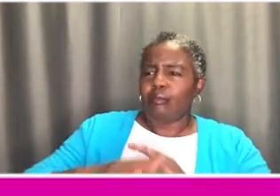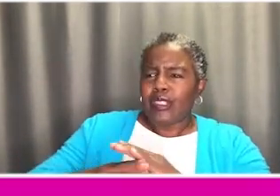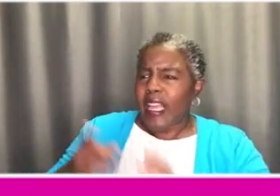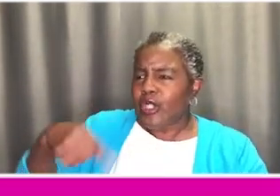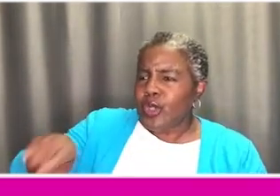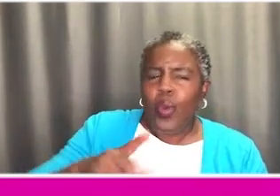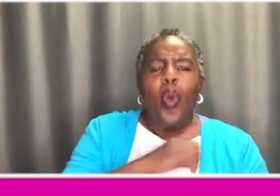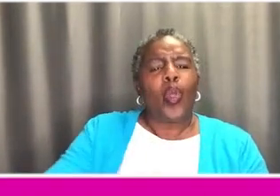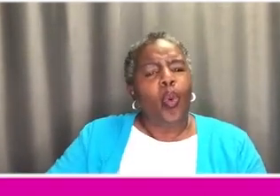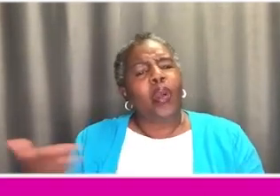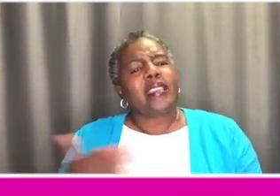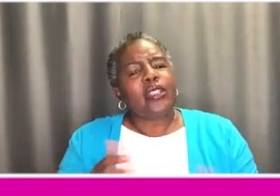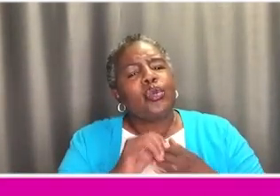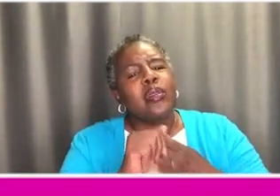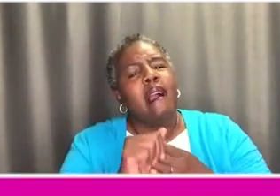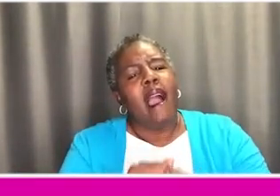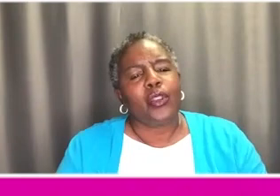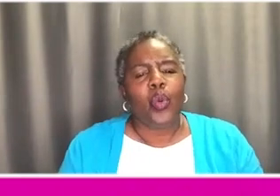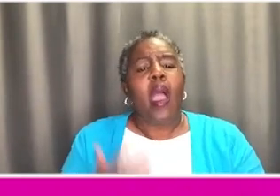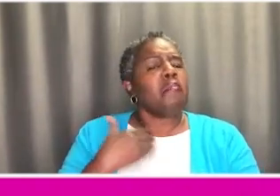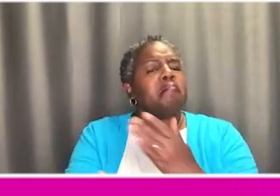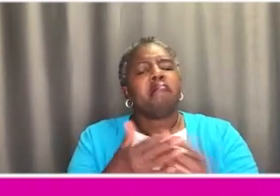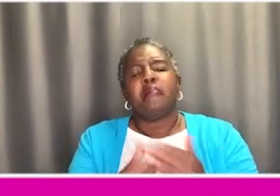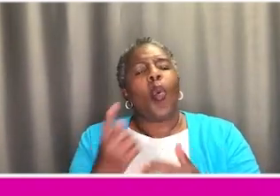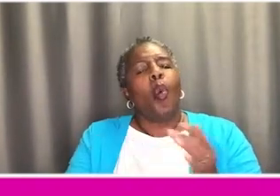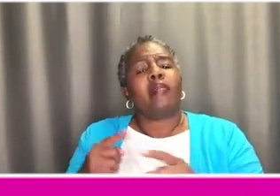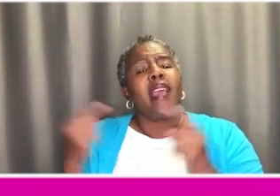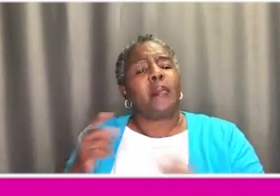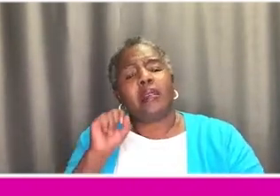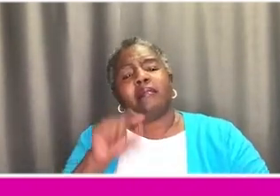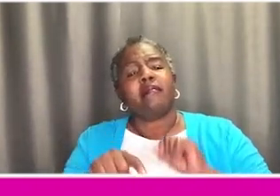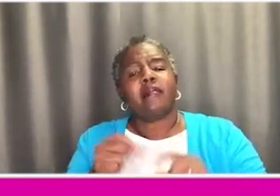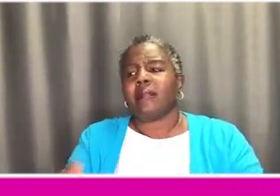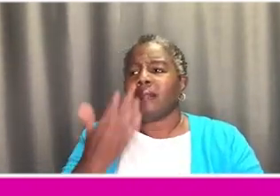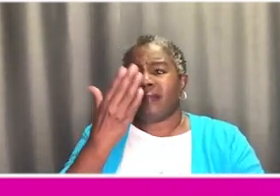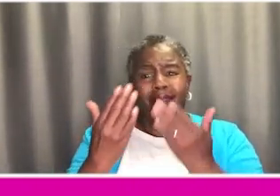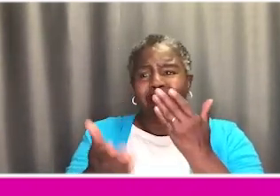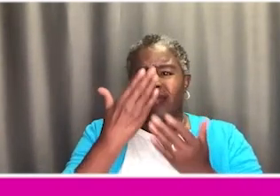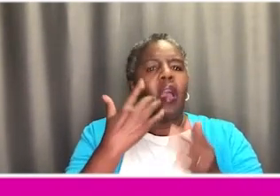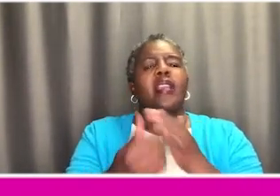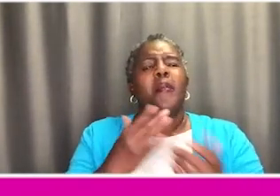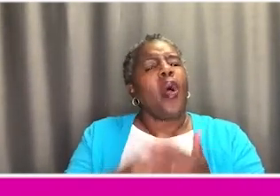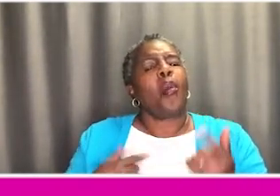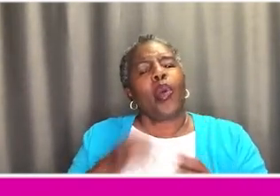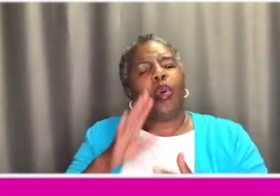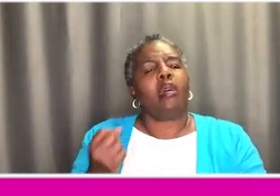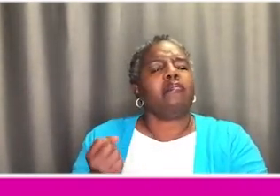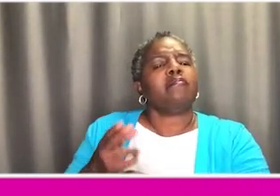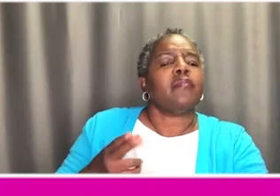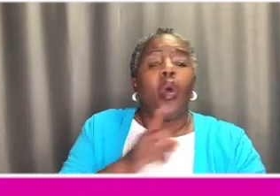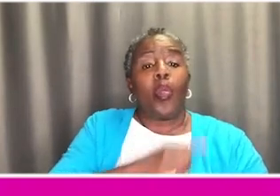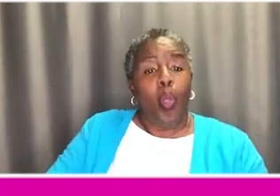you. The Lord is here to guide you. And no matter what the enemy throws in our face, we are going to prevail." The